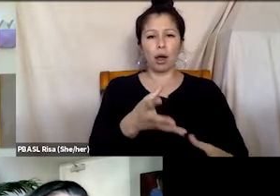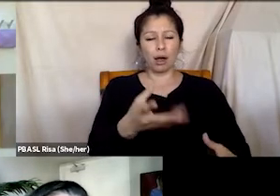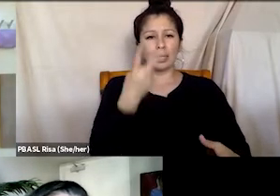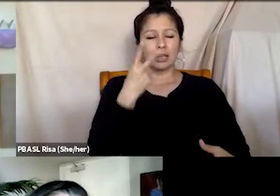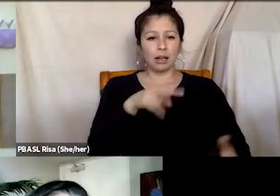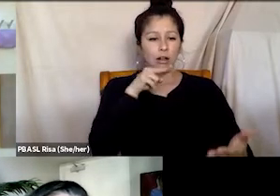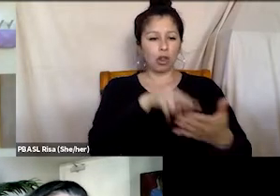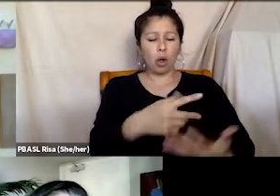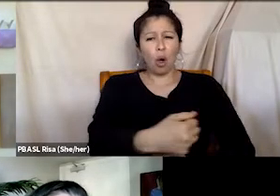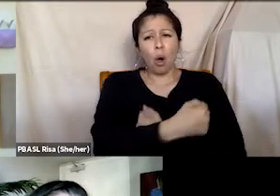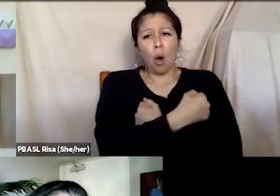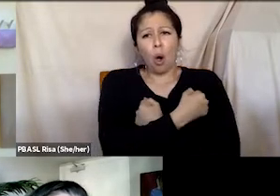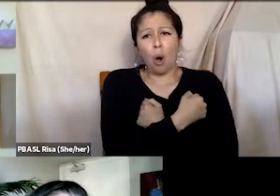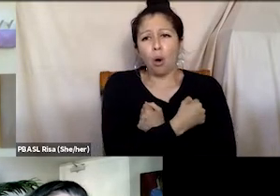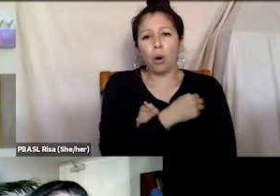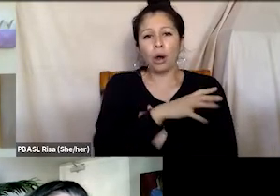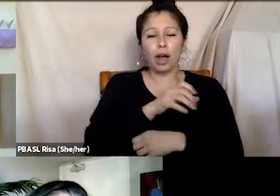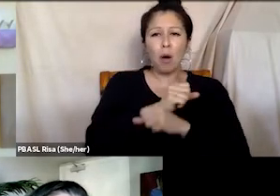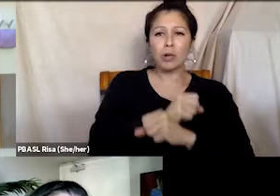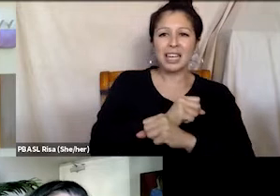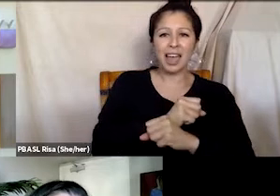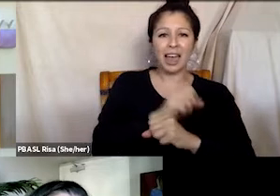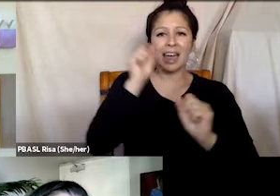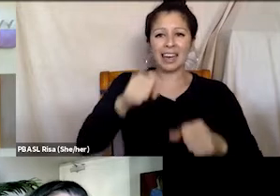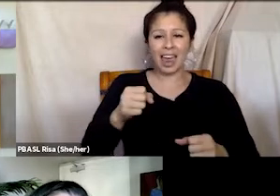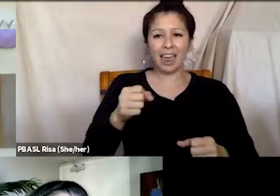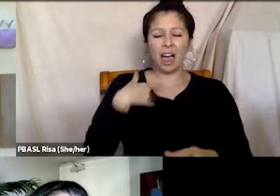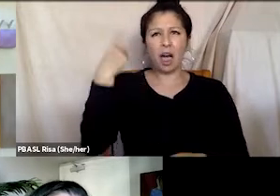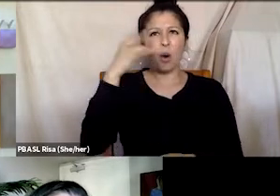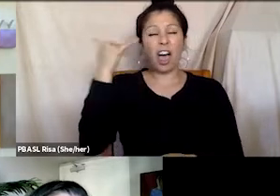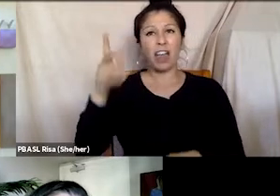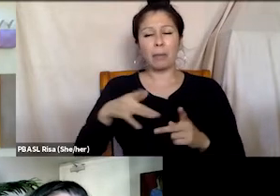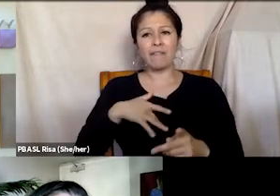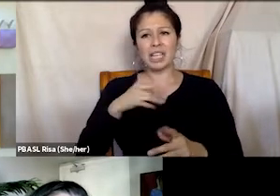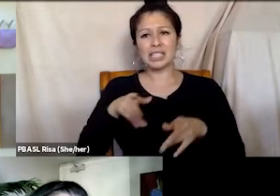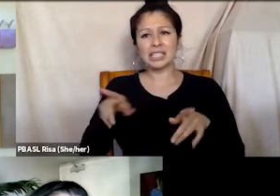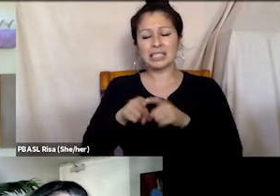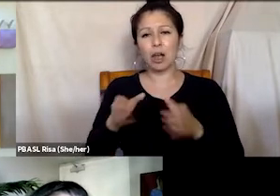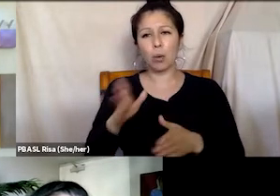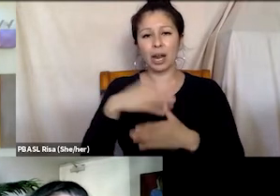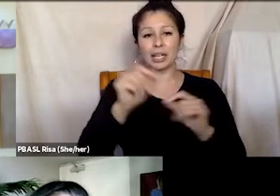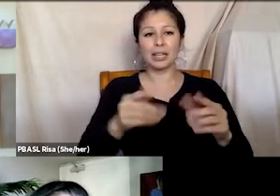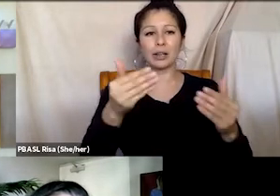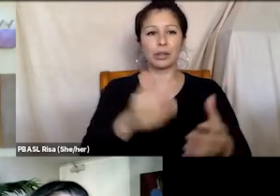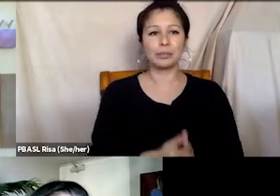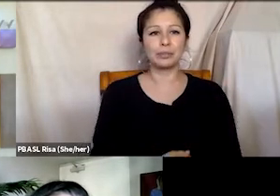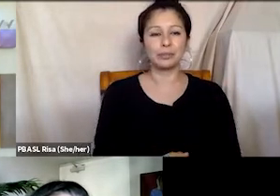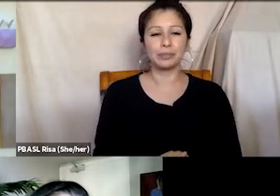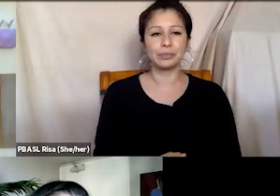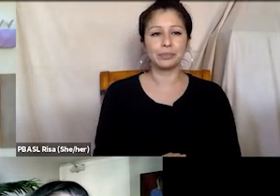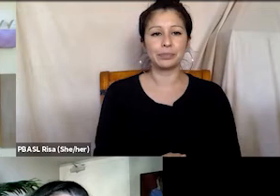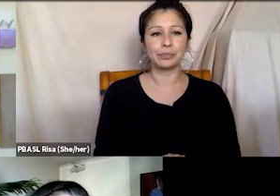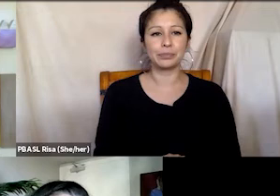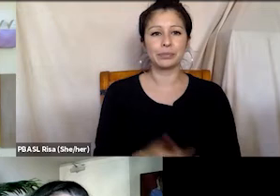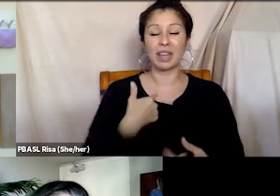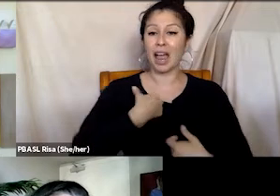them and protect them. So then I thought, I wonder if other people would feel the same. So the next slide. So